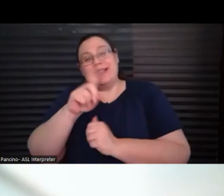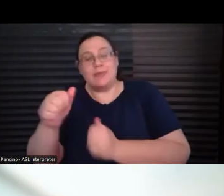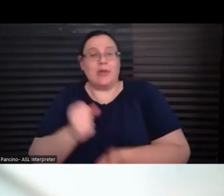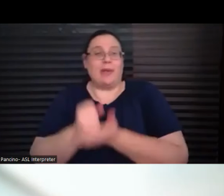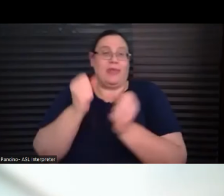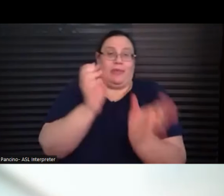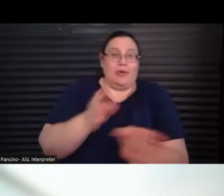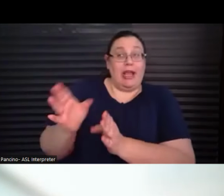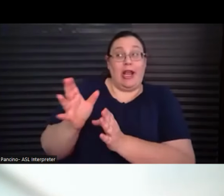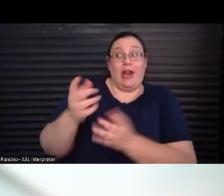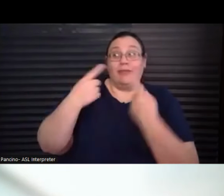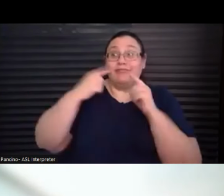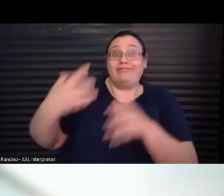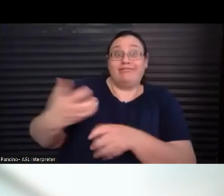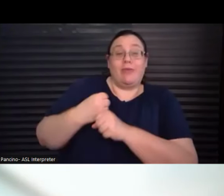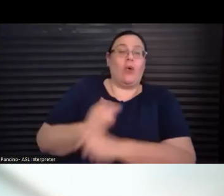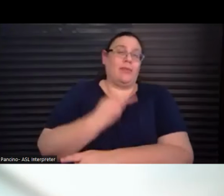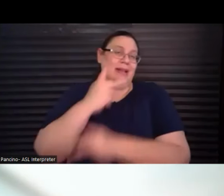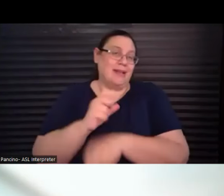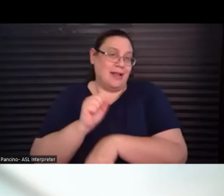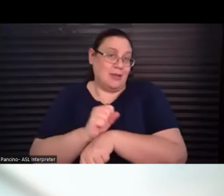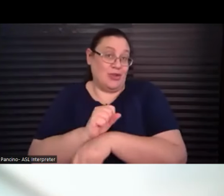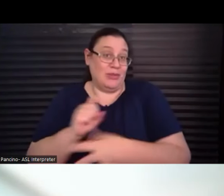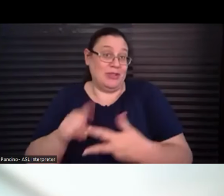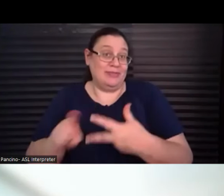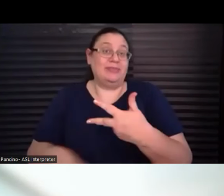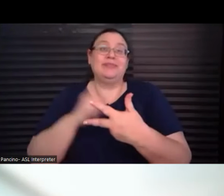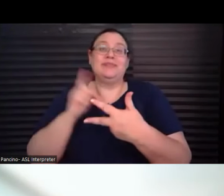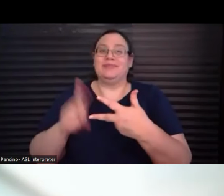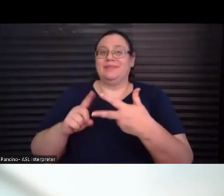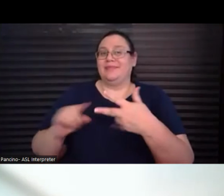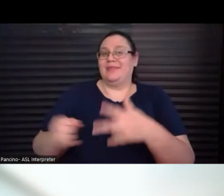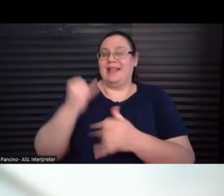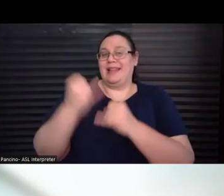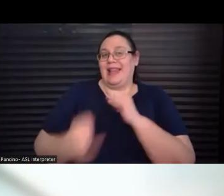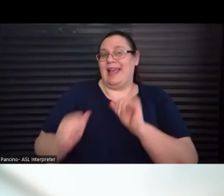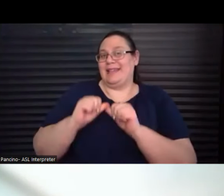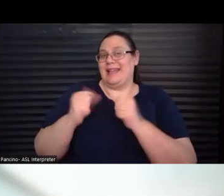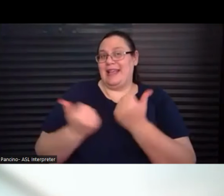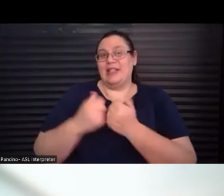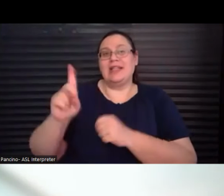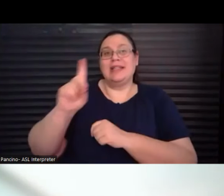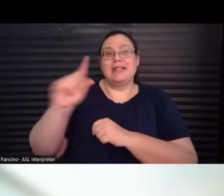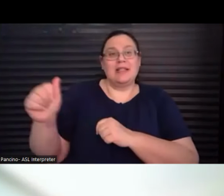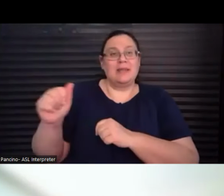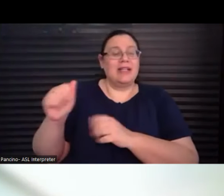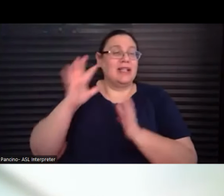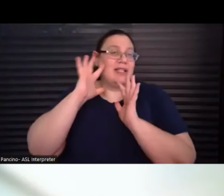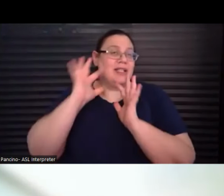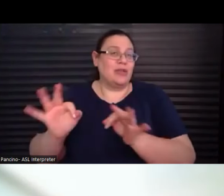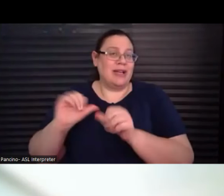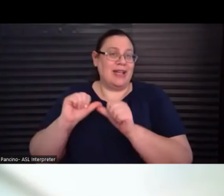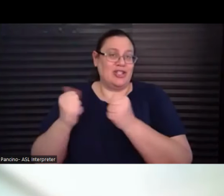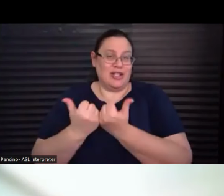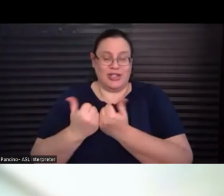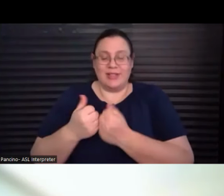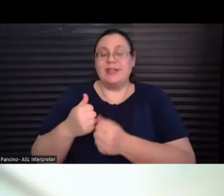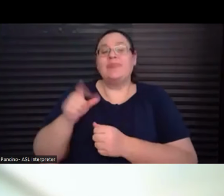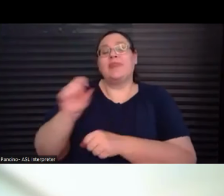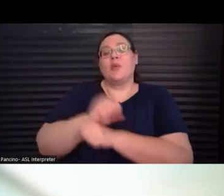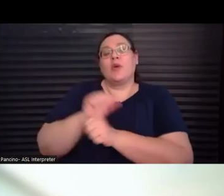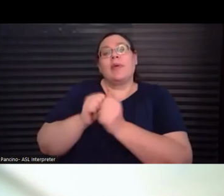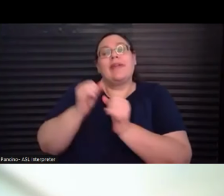or maintaining employment. And then we have our last agency, which is the Disability Determination Agency, which works with